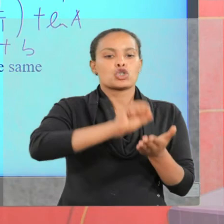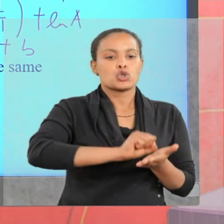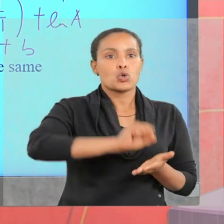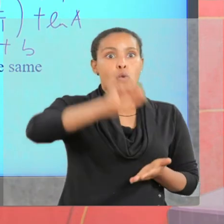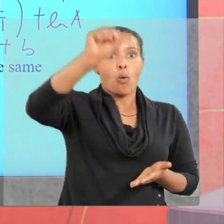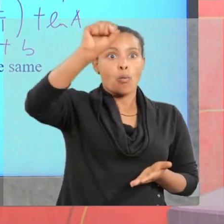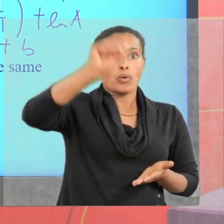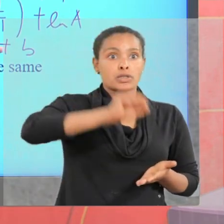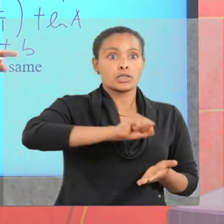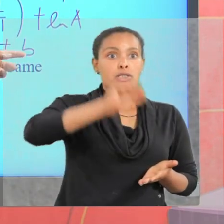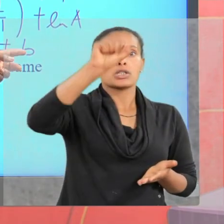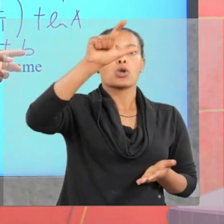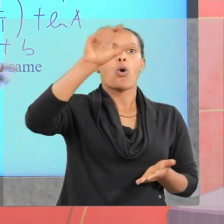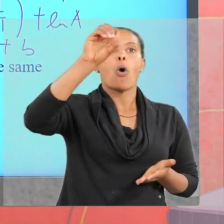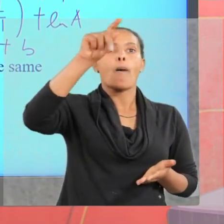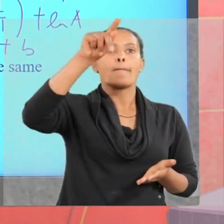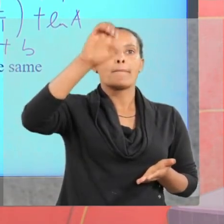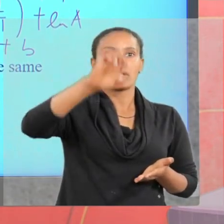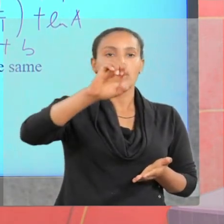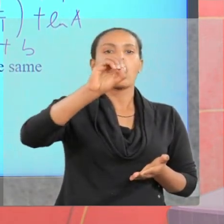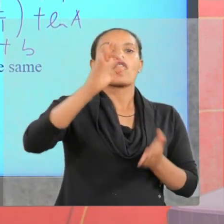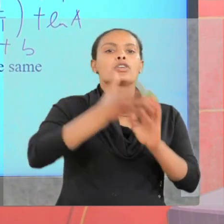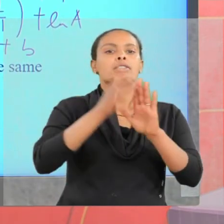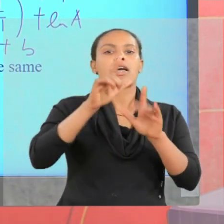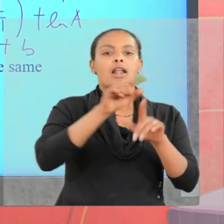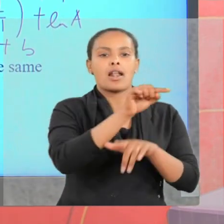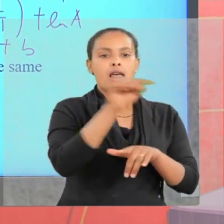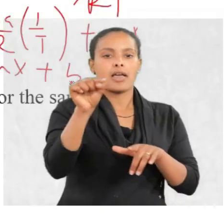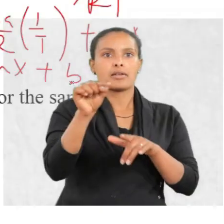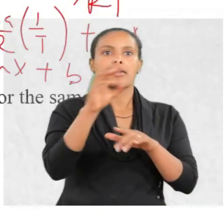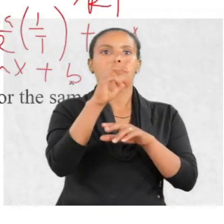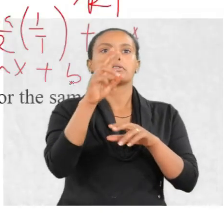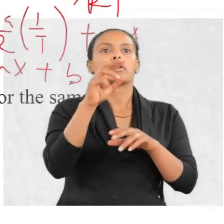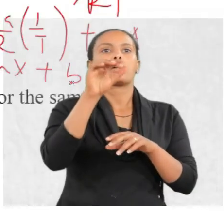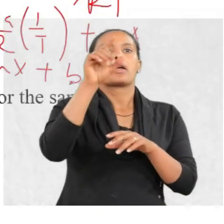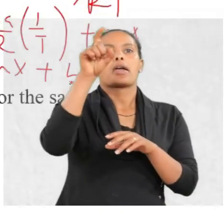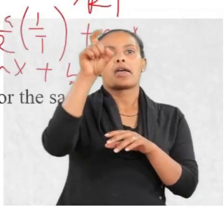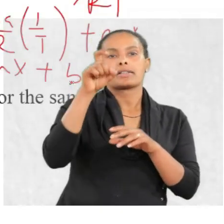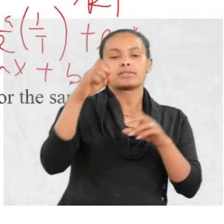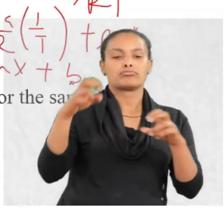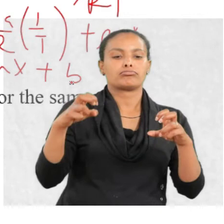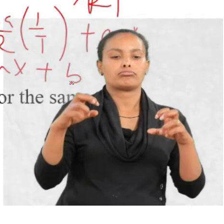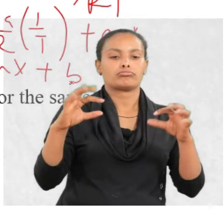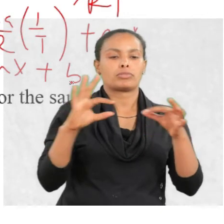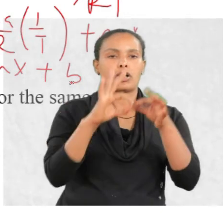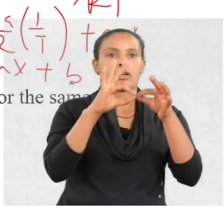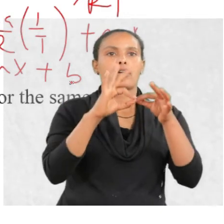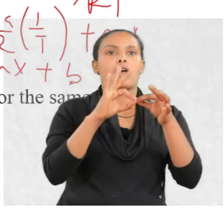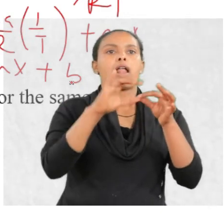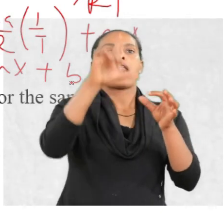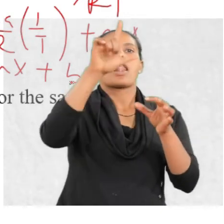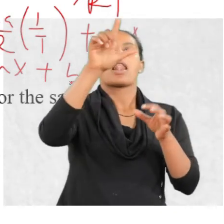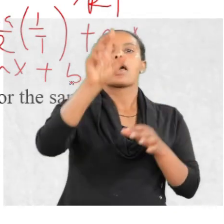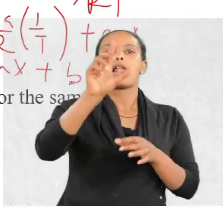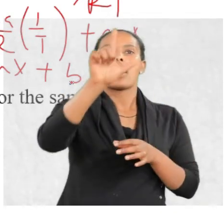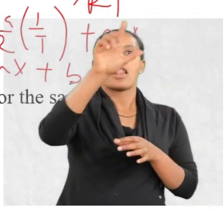the line and b is the y-intercept. Therefore, a plot of ln k